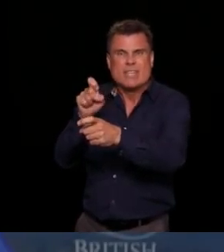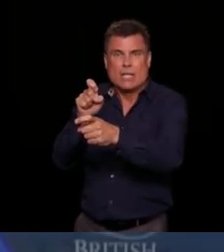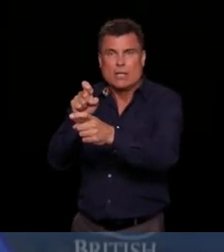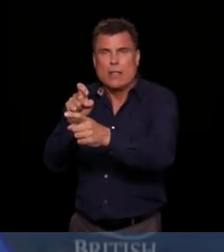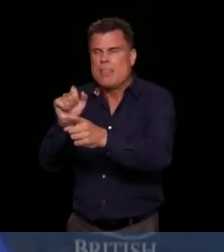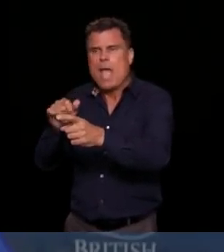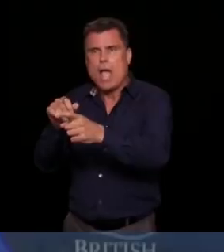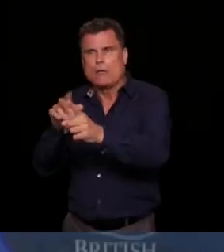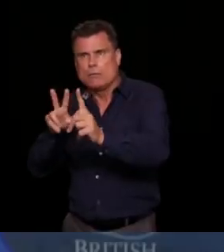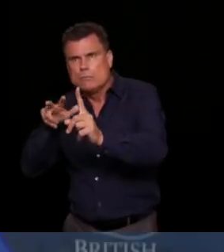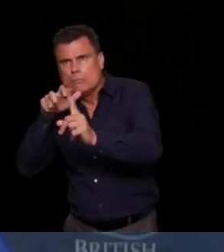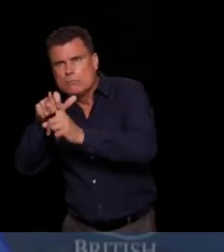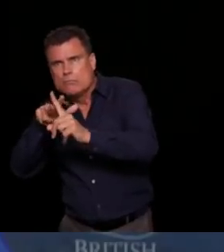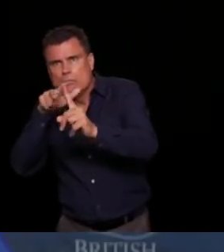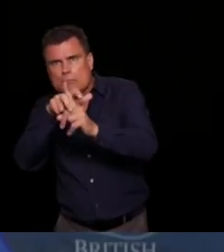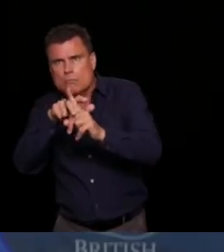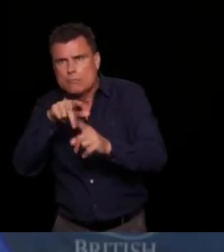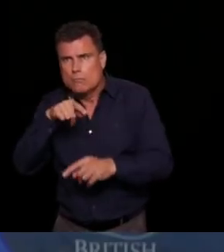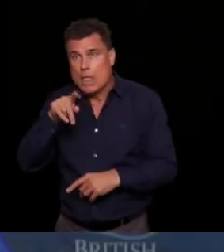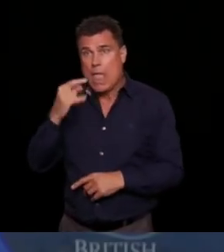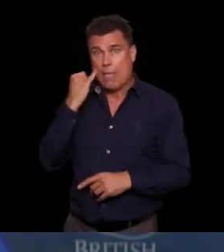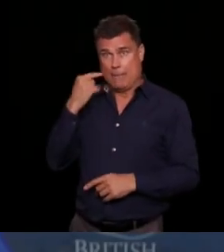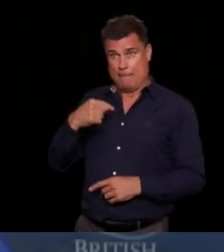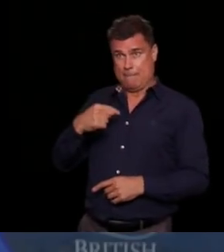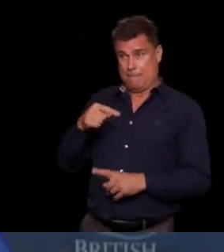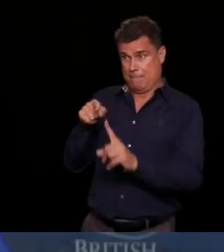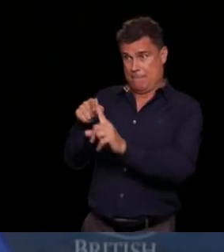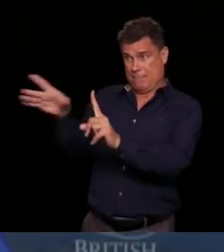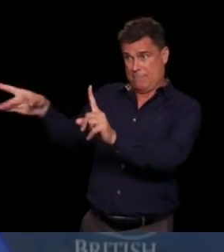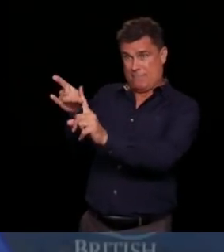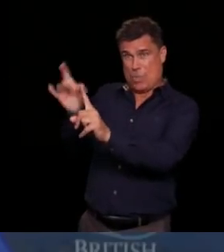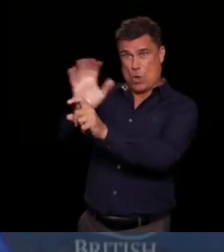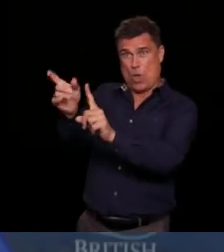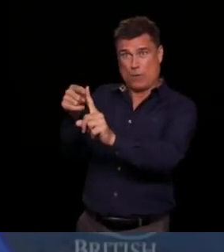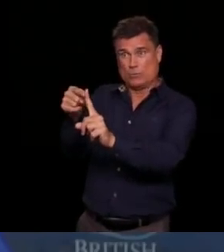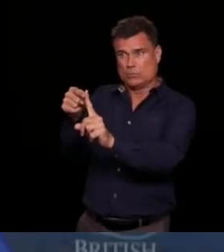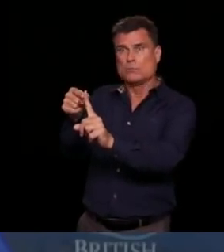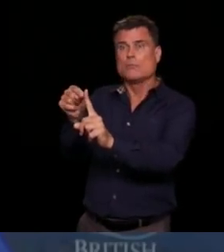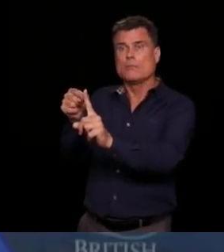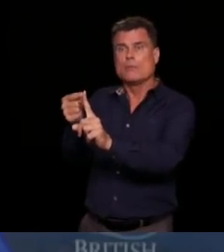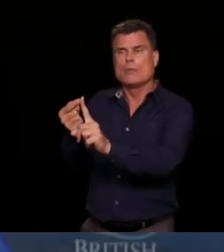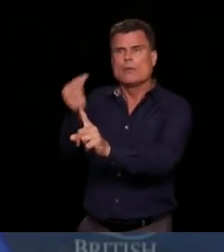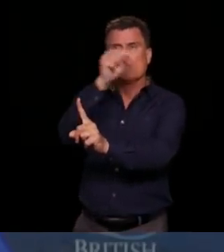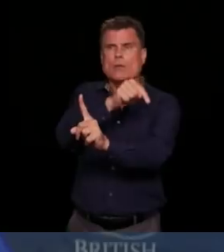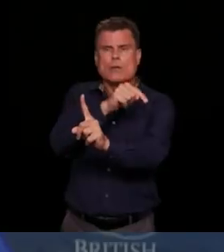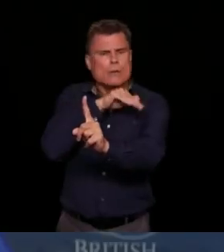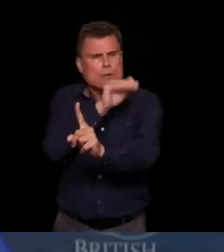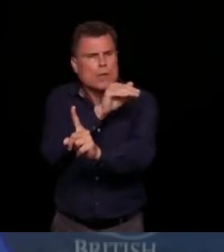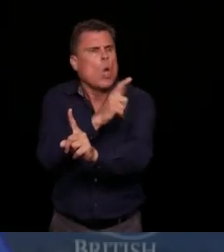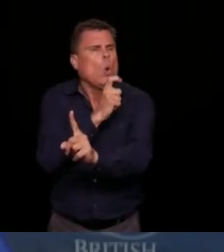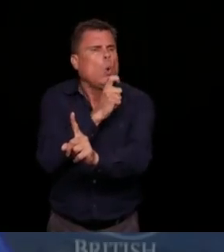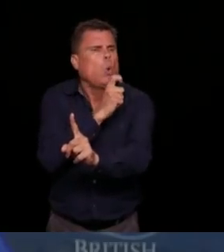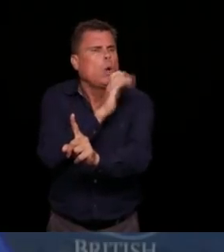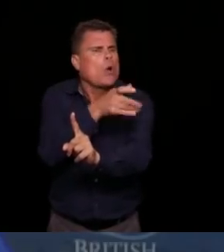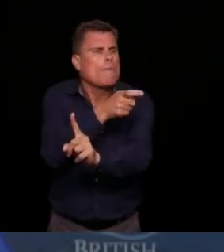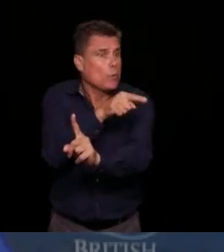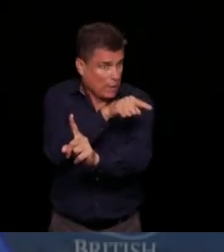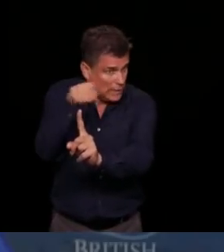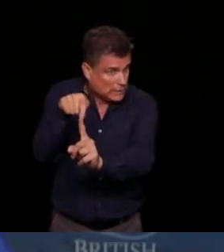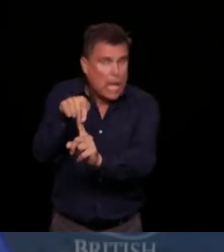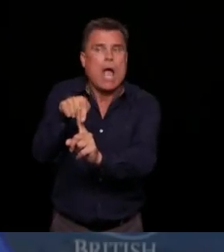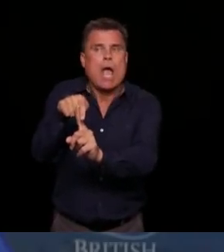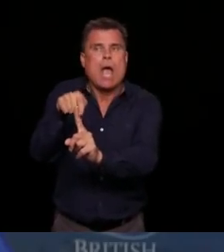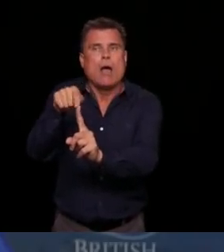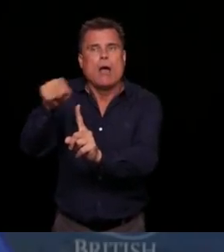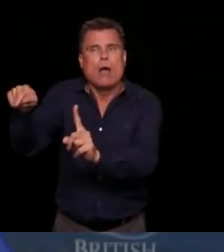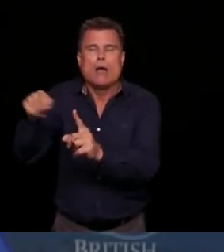so effective, why the contact tracing we did, especially in February, limited the growth in that period of COVID-19 in BC. It's